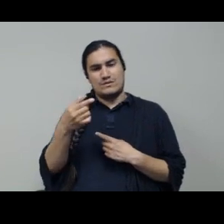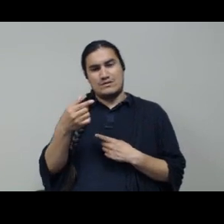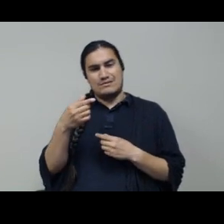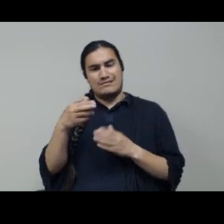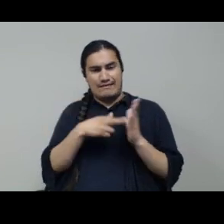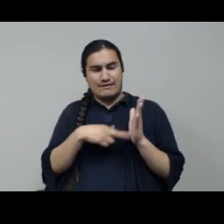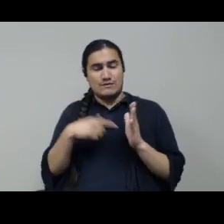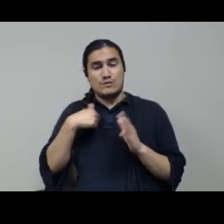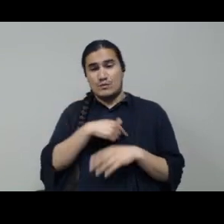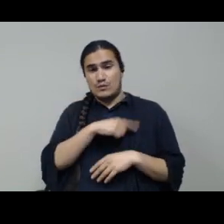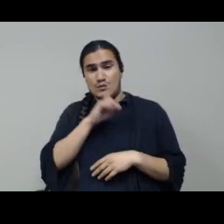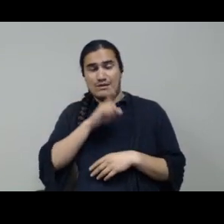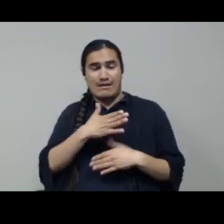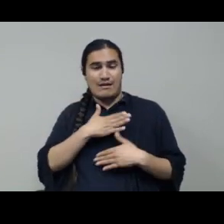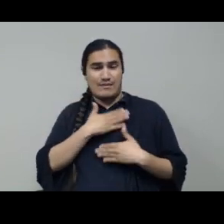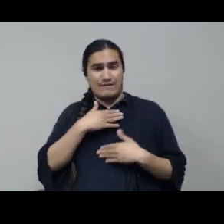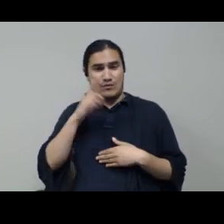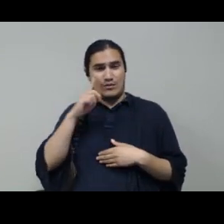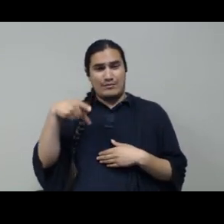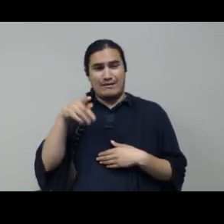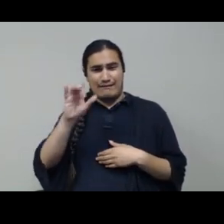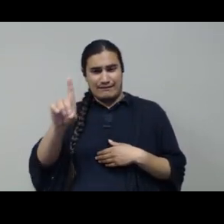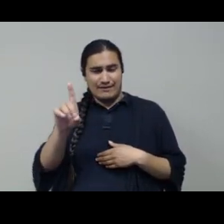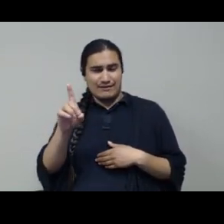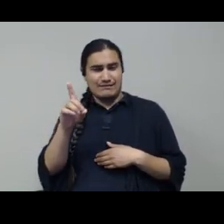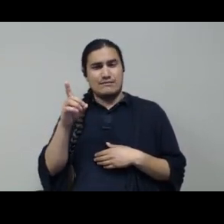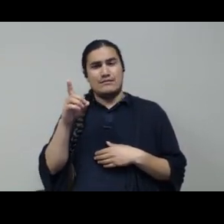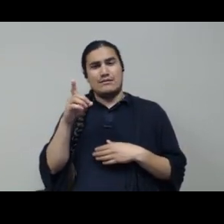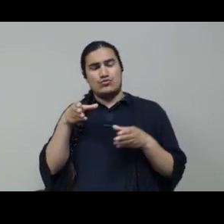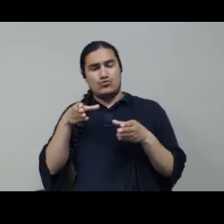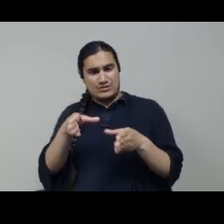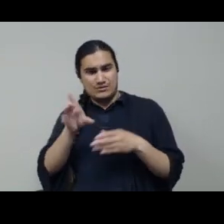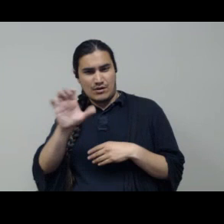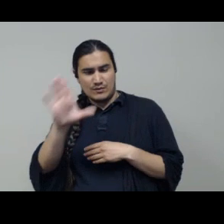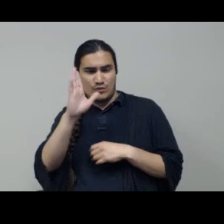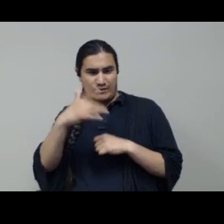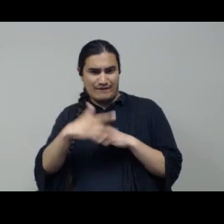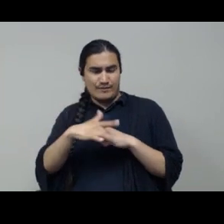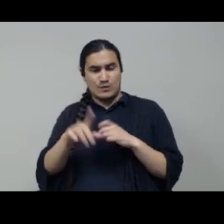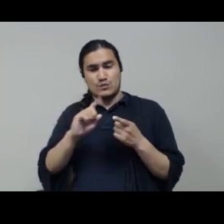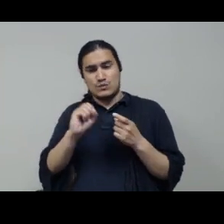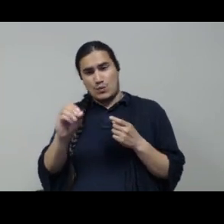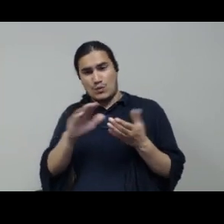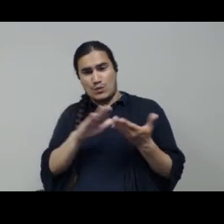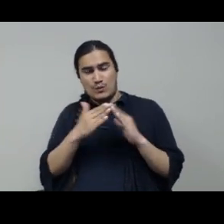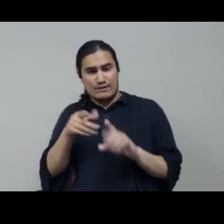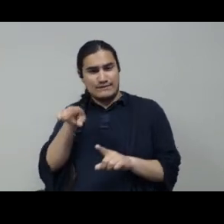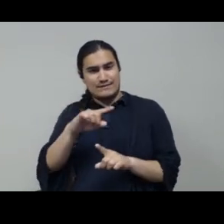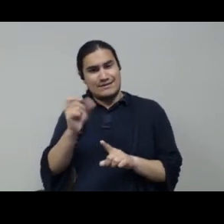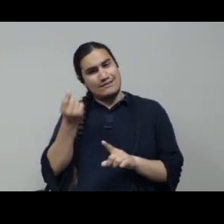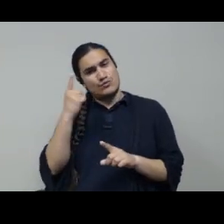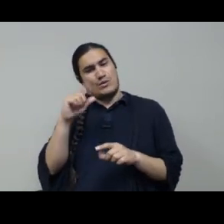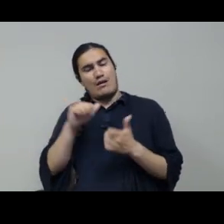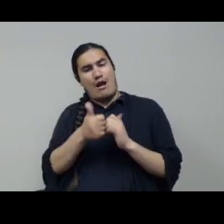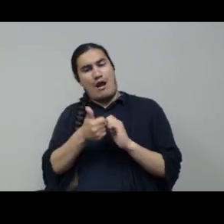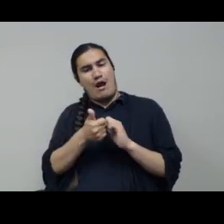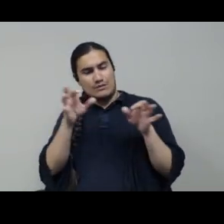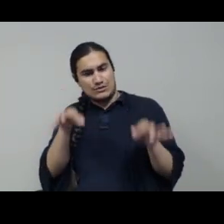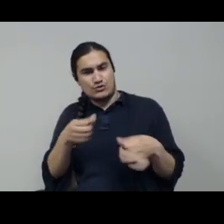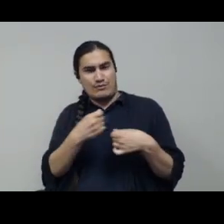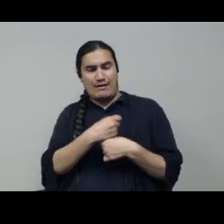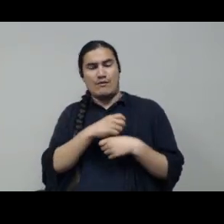We're glad that the PIDs and Complete Streets decision documents will be available so that the communities can understand how decisions are made about walking and